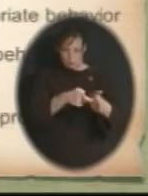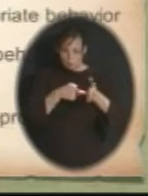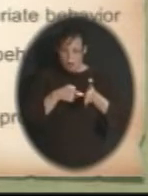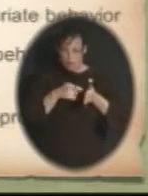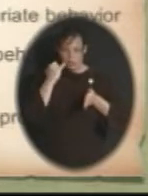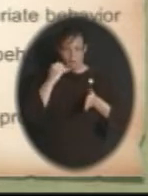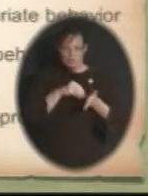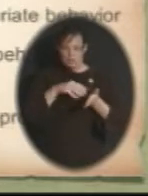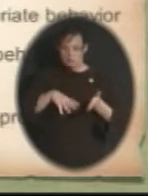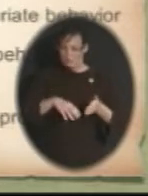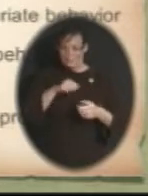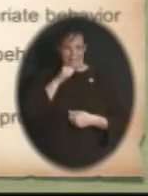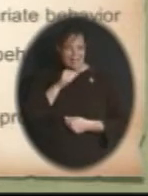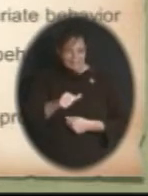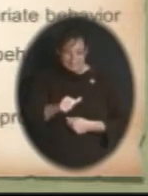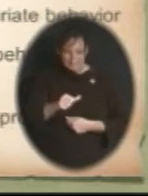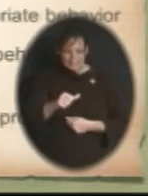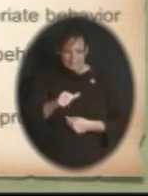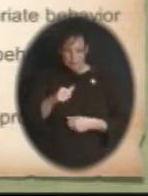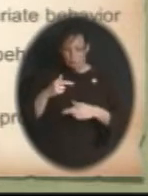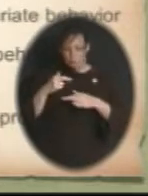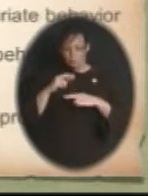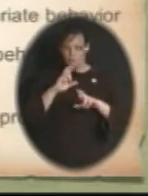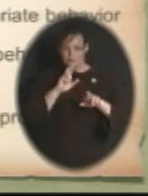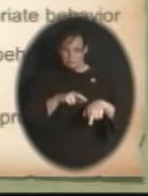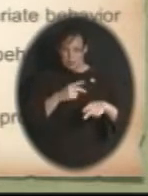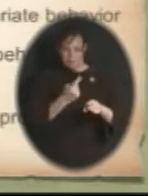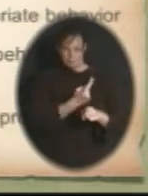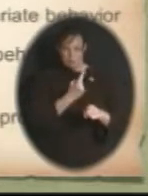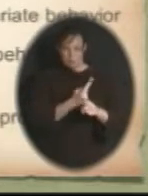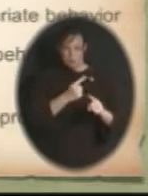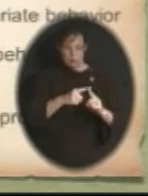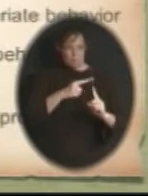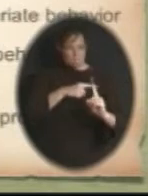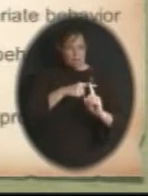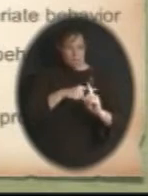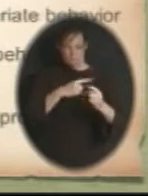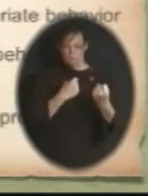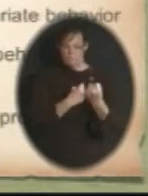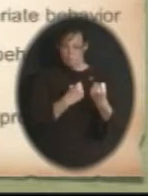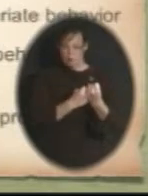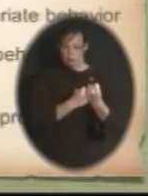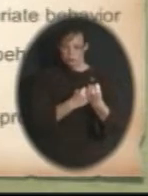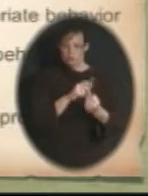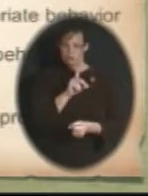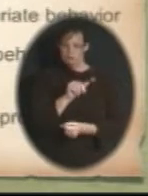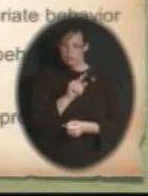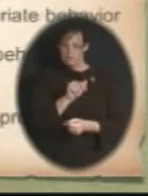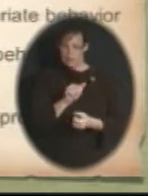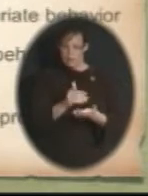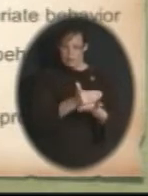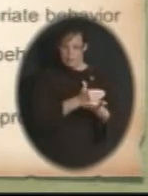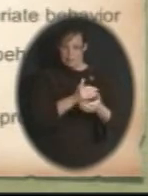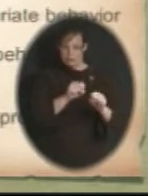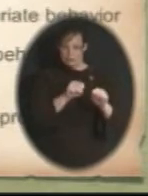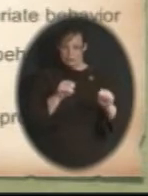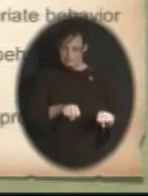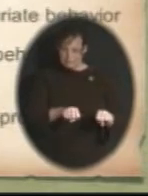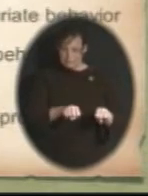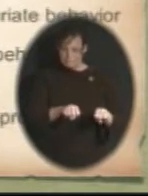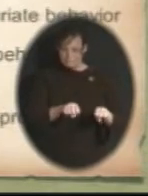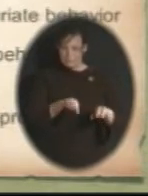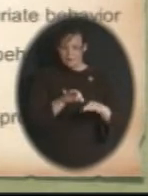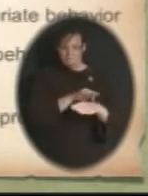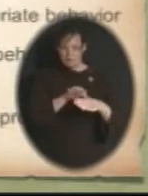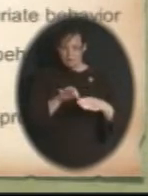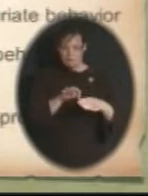a student isn't responding appropriately to positive supports, there is a data collection system, a